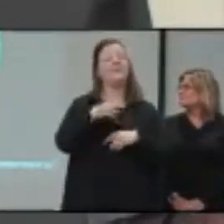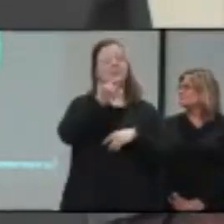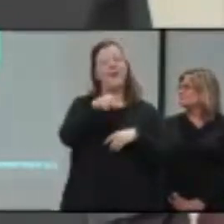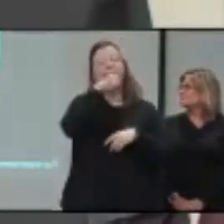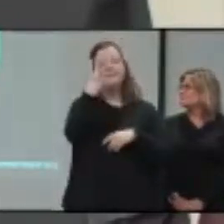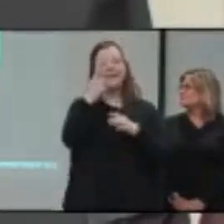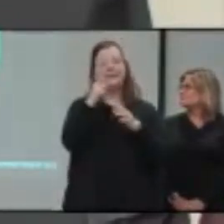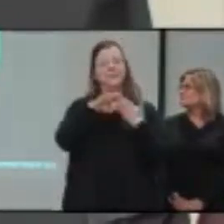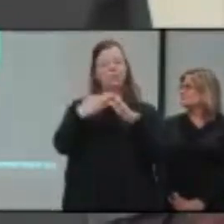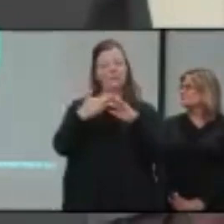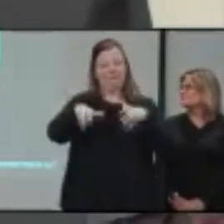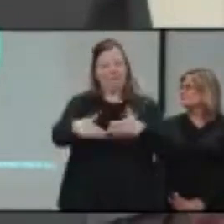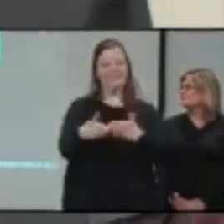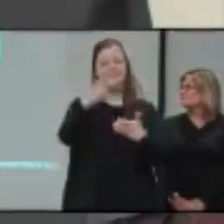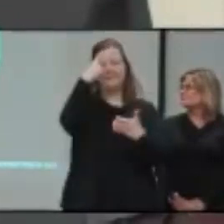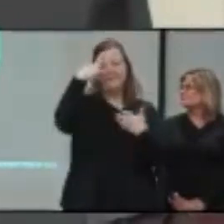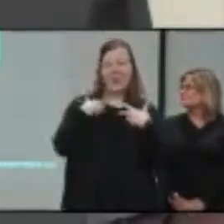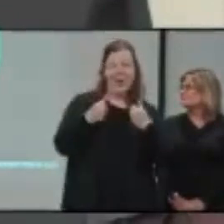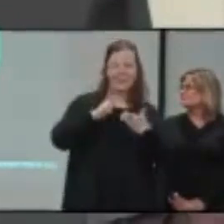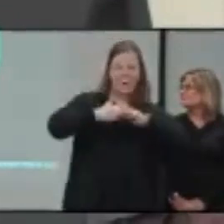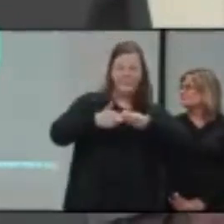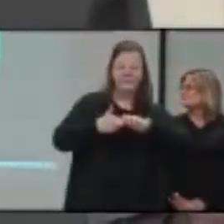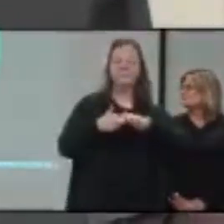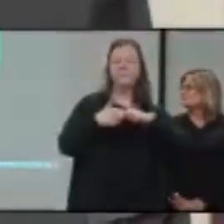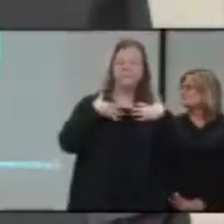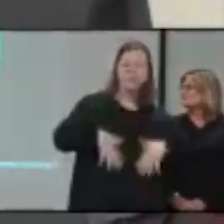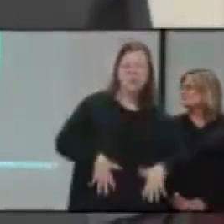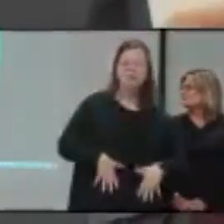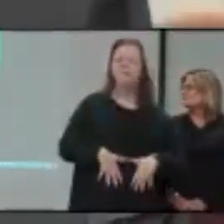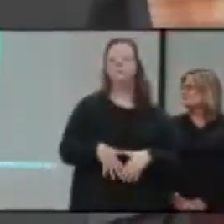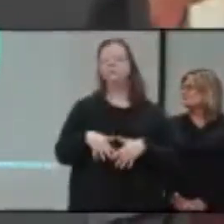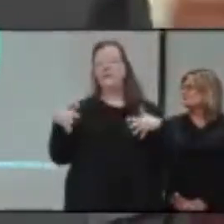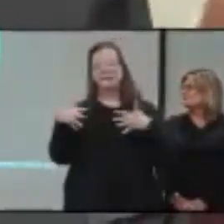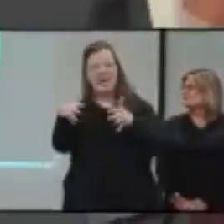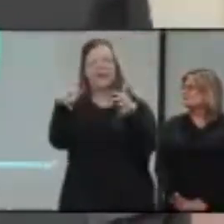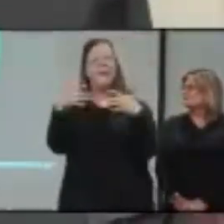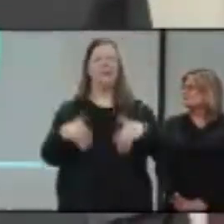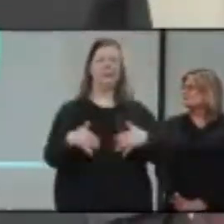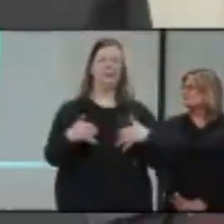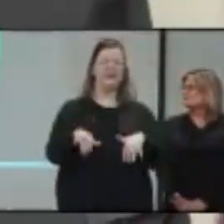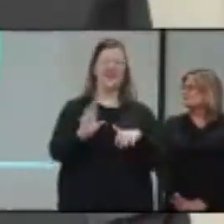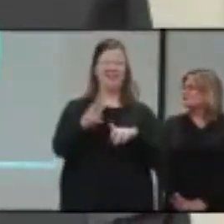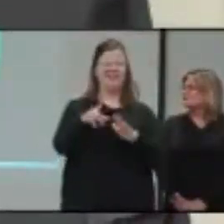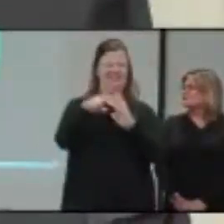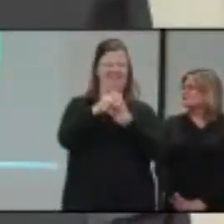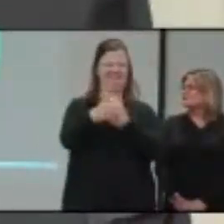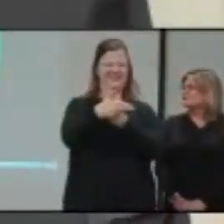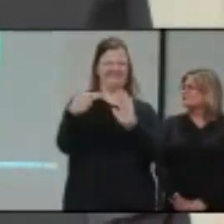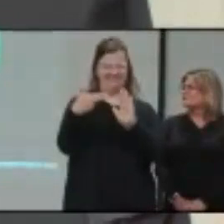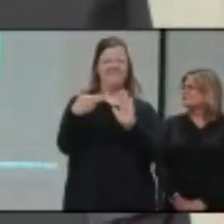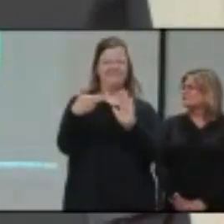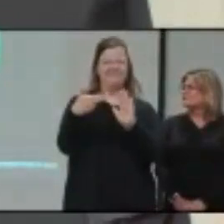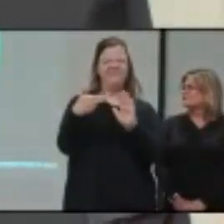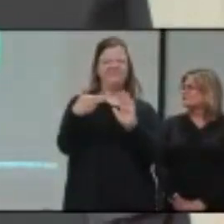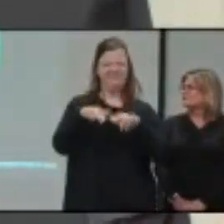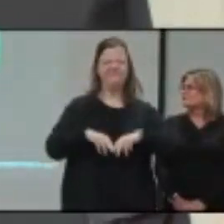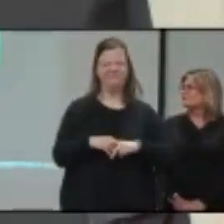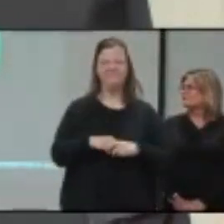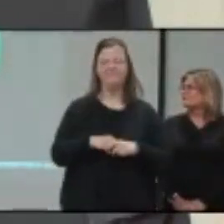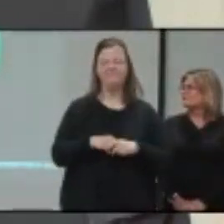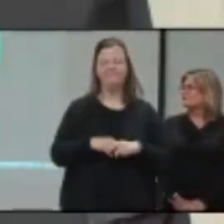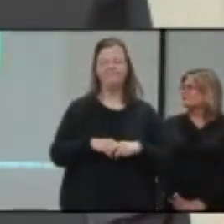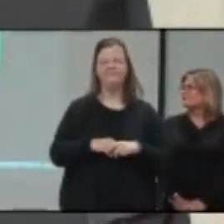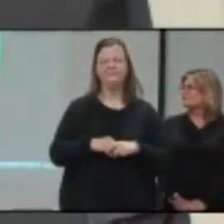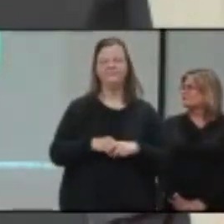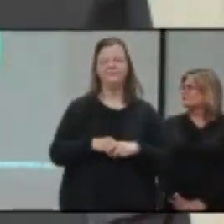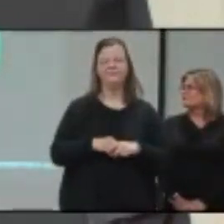it really is in the black community, mental health issues, depression, anxiety, things like that, there's a stigma and this taboo surrounding it. And